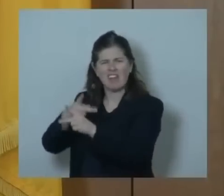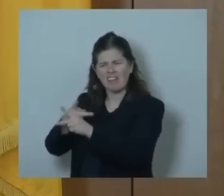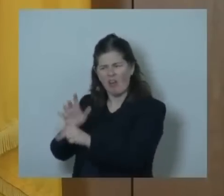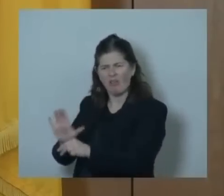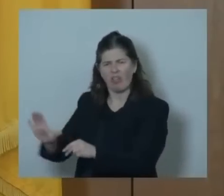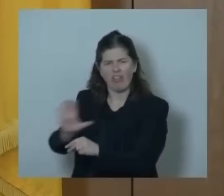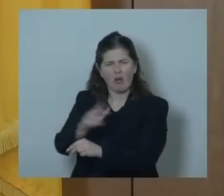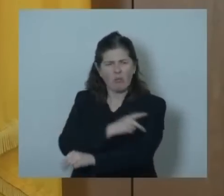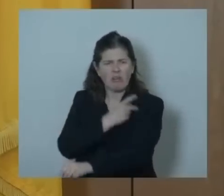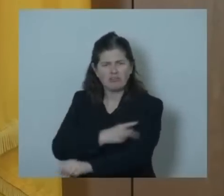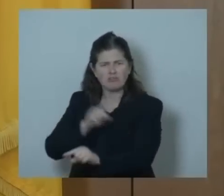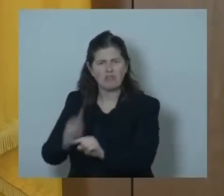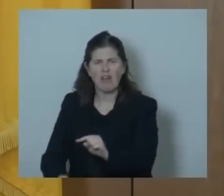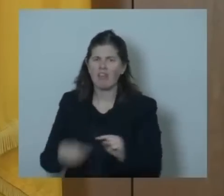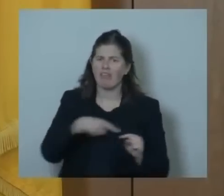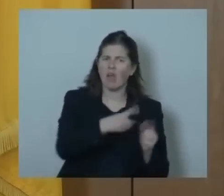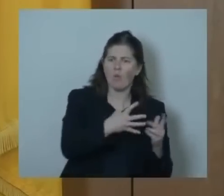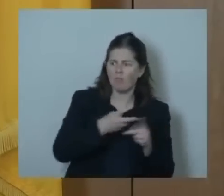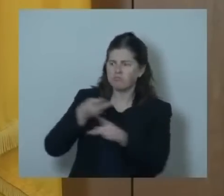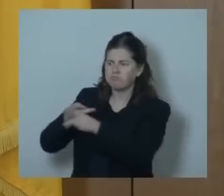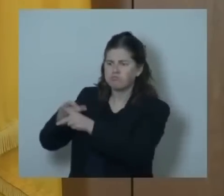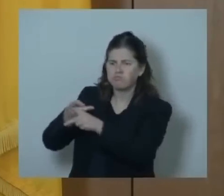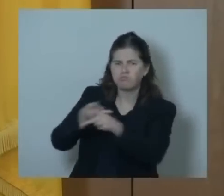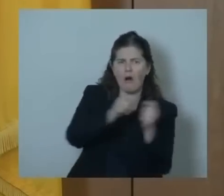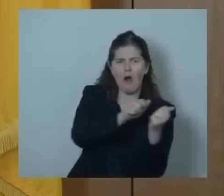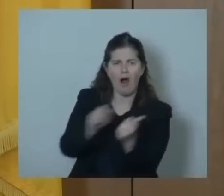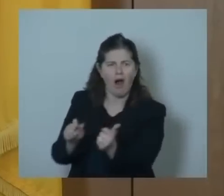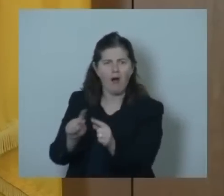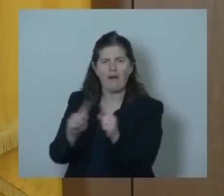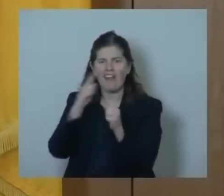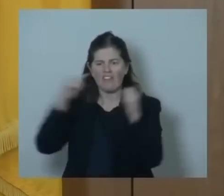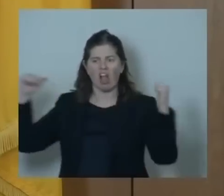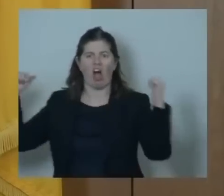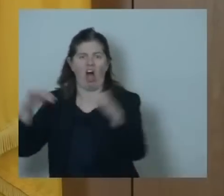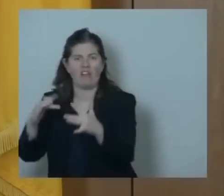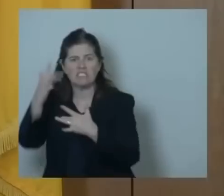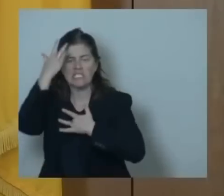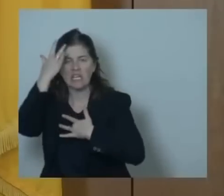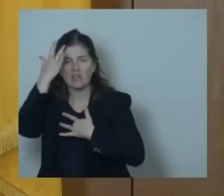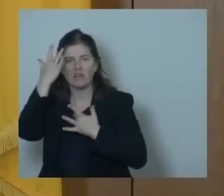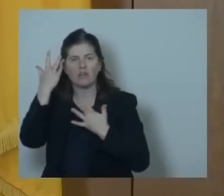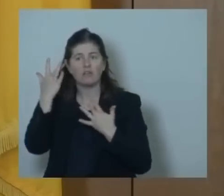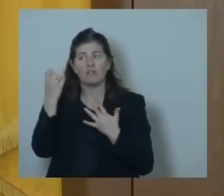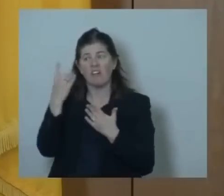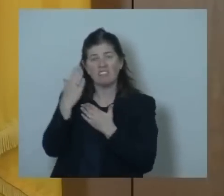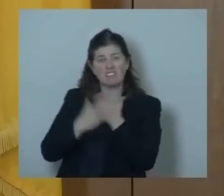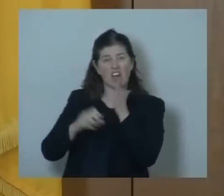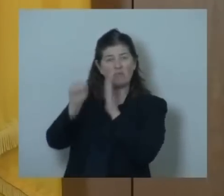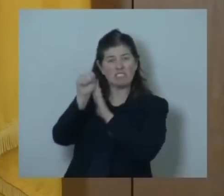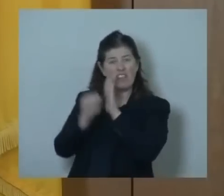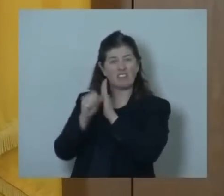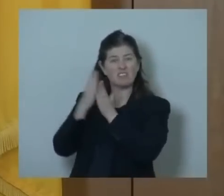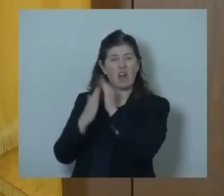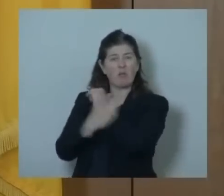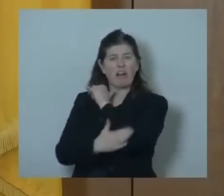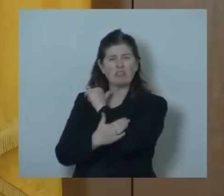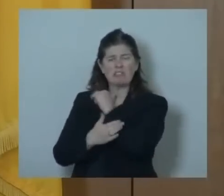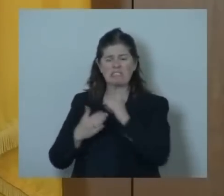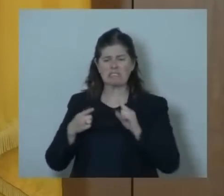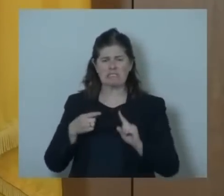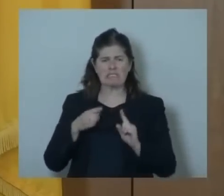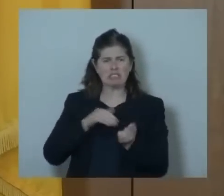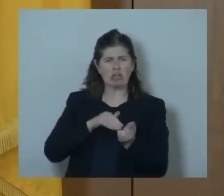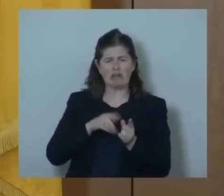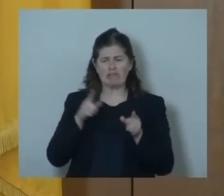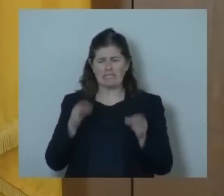want to do for every single patient, right? You've got states and countries who made decisions about who gets medical care and who